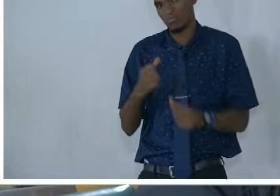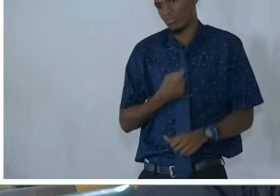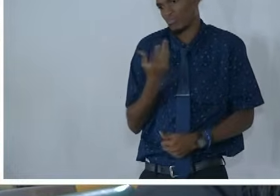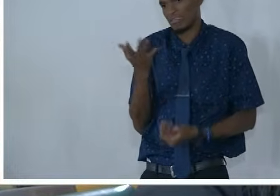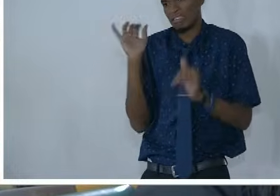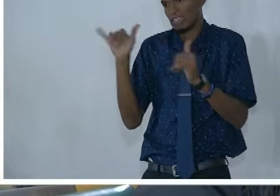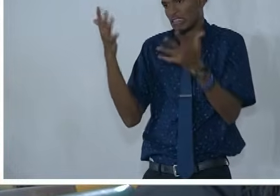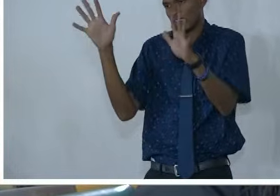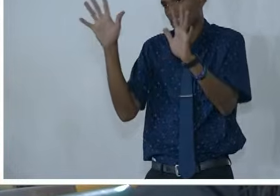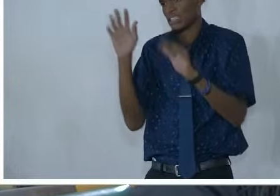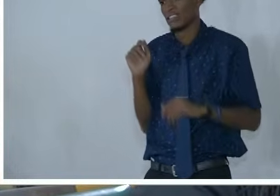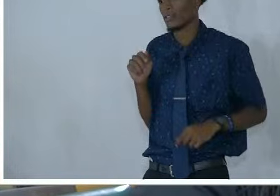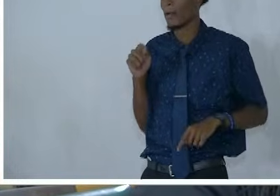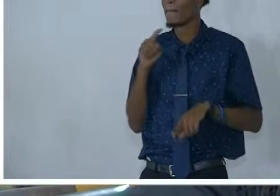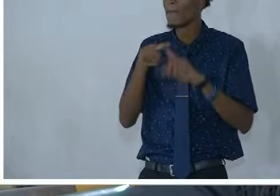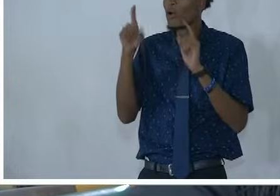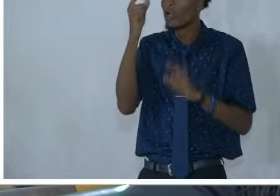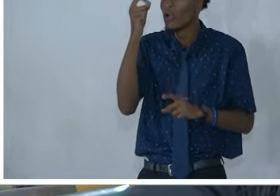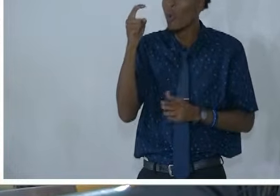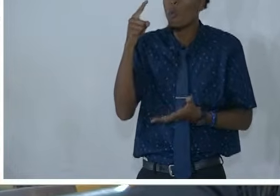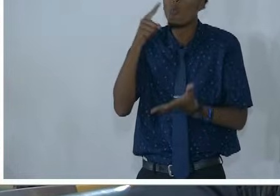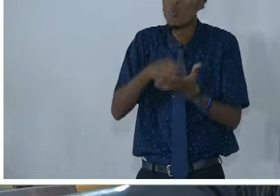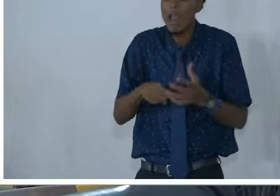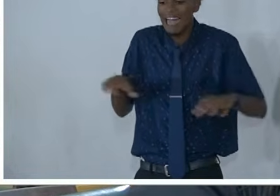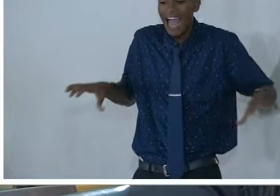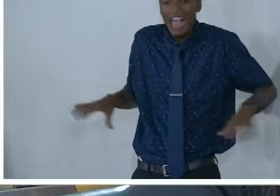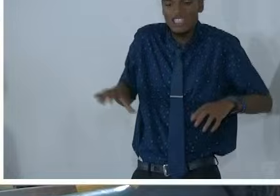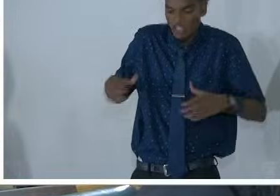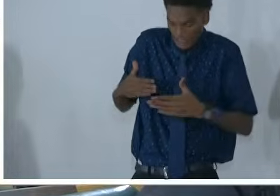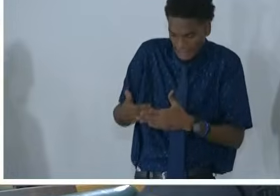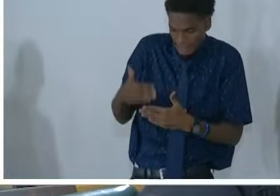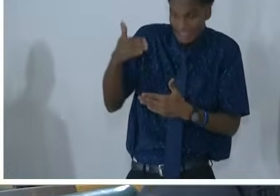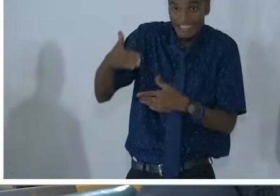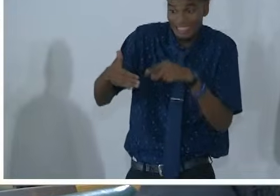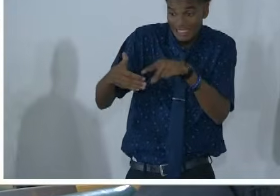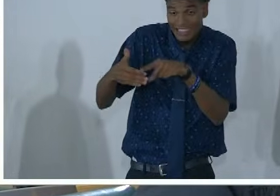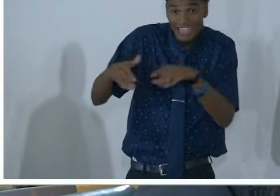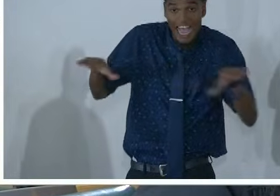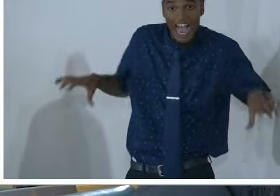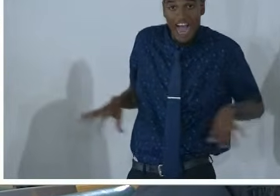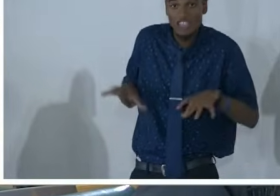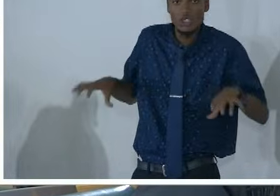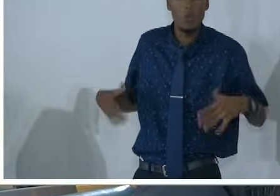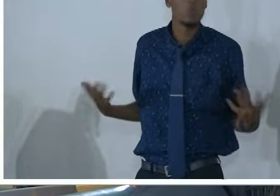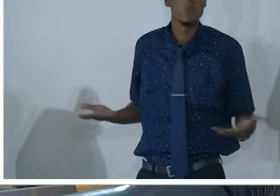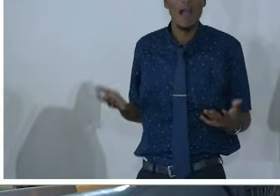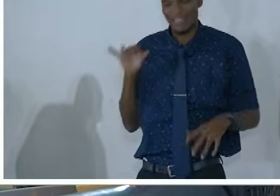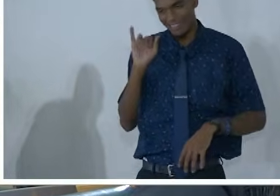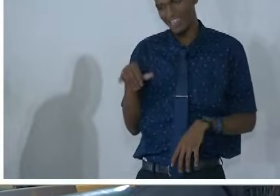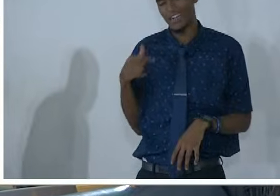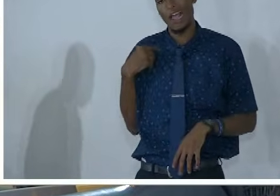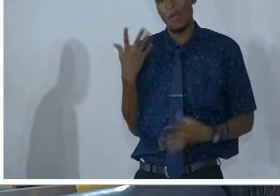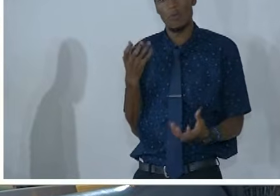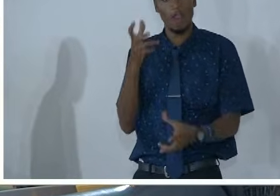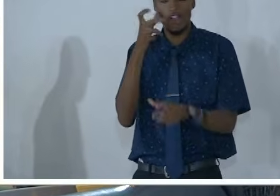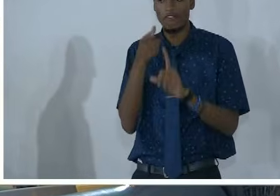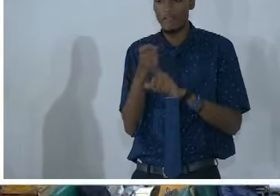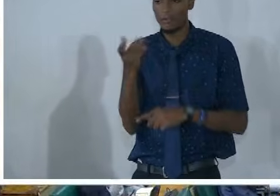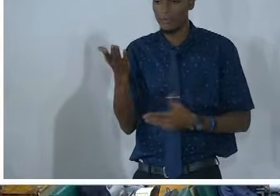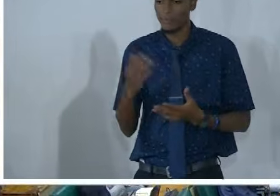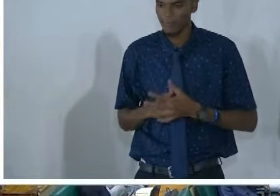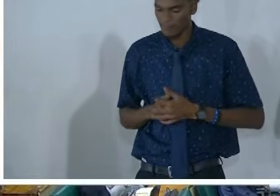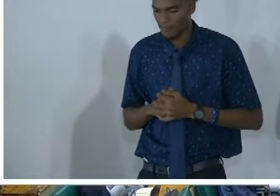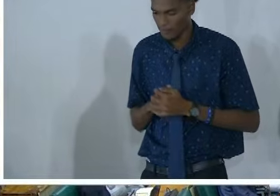on what will the action be next is one that I would love to hear from you. Thank you, Madam Speaker.